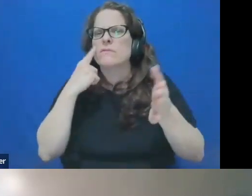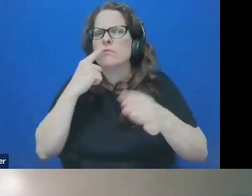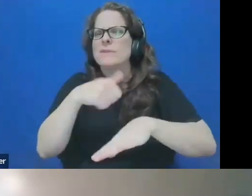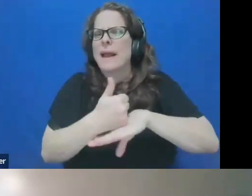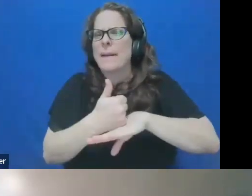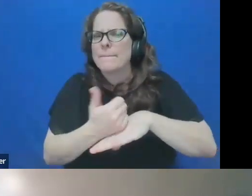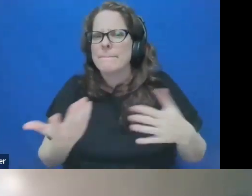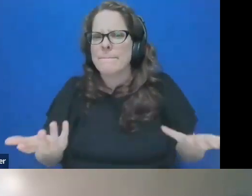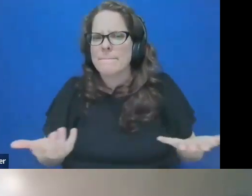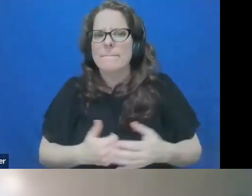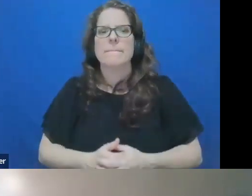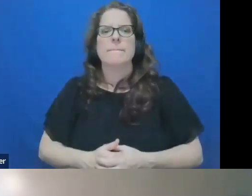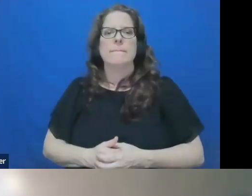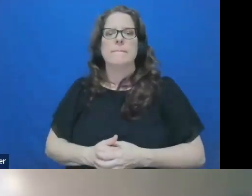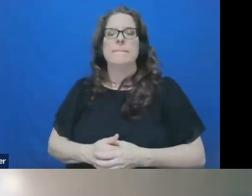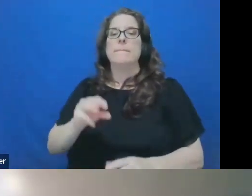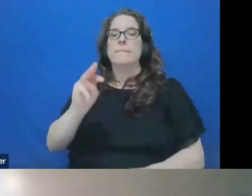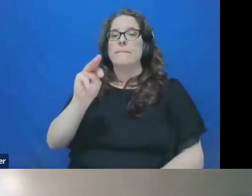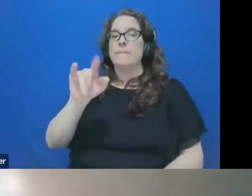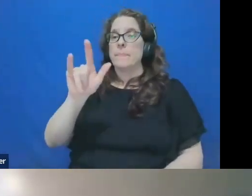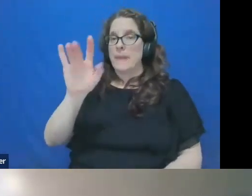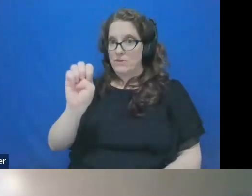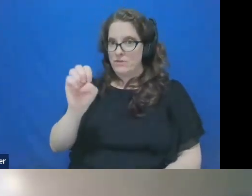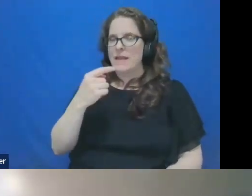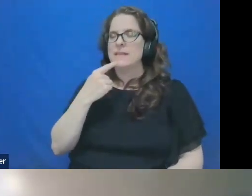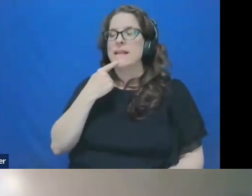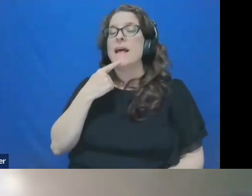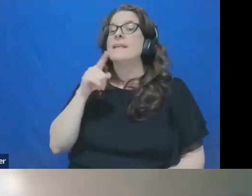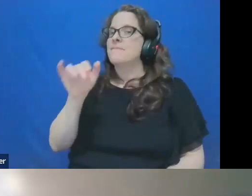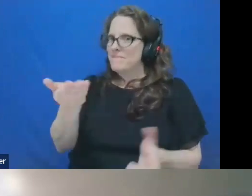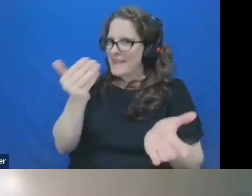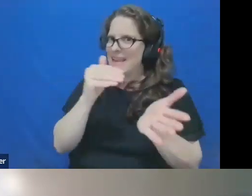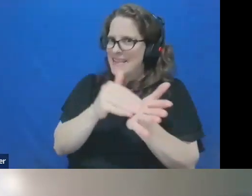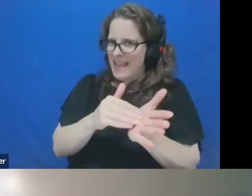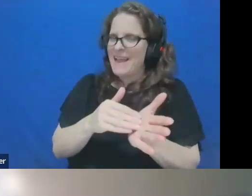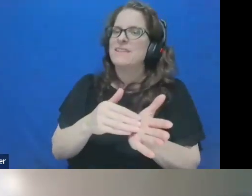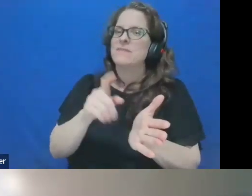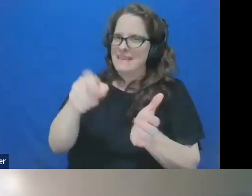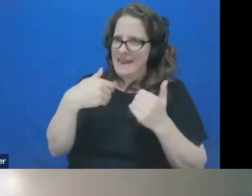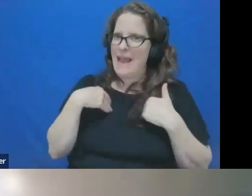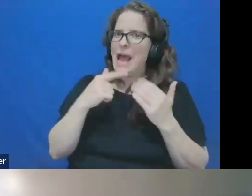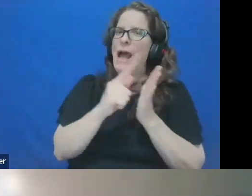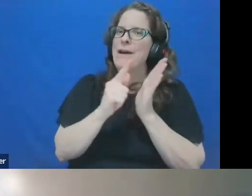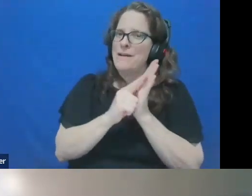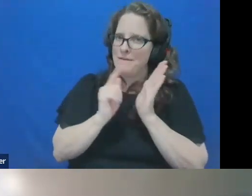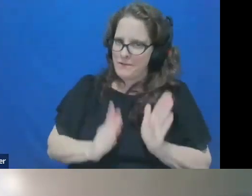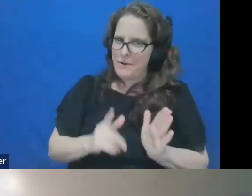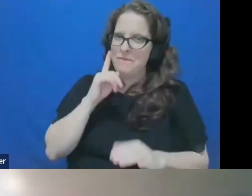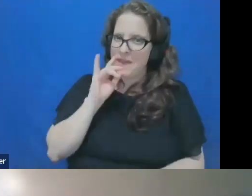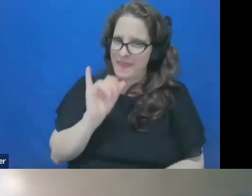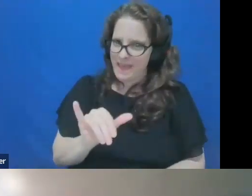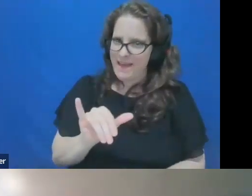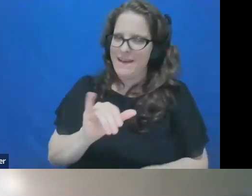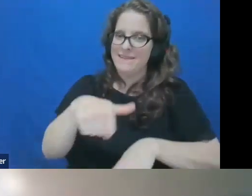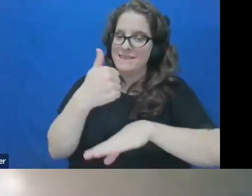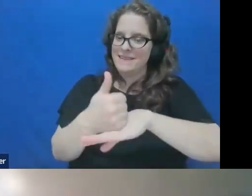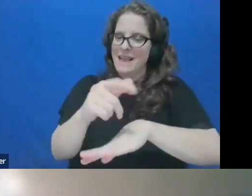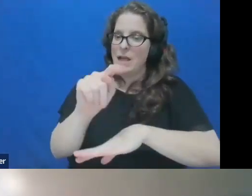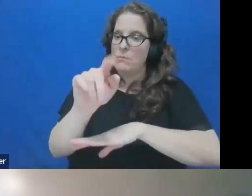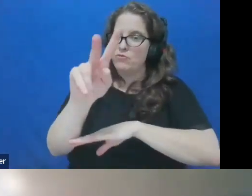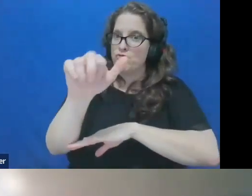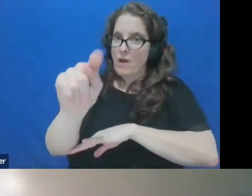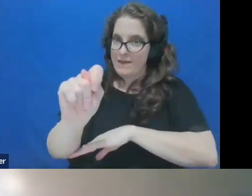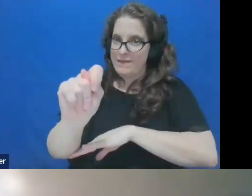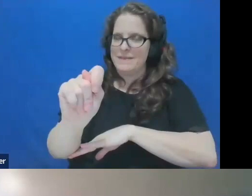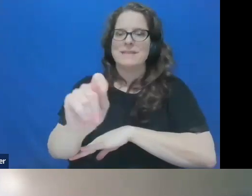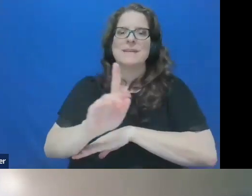again, establishing the trust you would do with an estate planning attorney, ideally, and that will depend, the cost will depend on